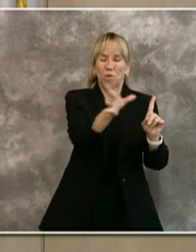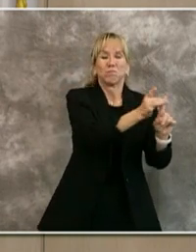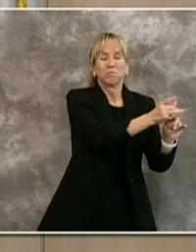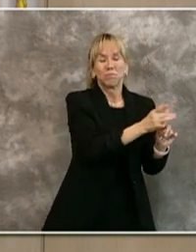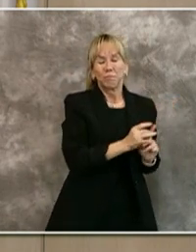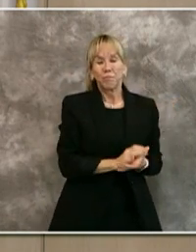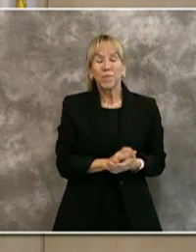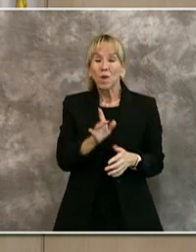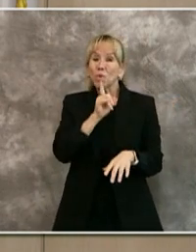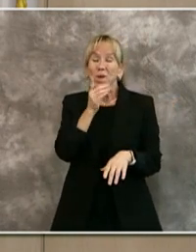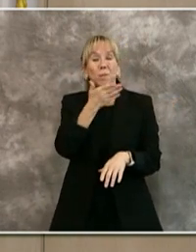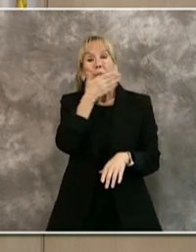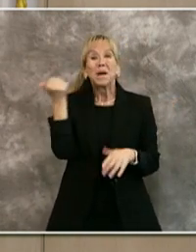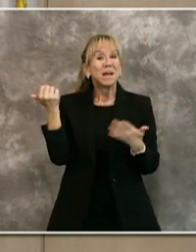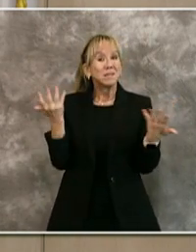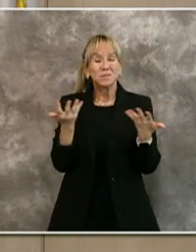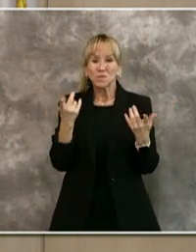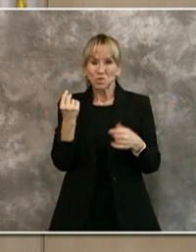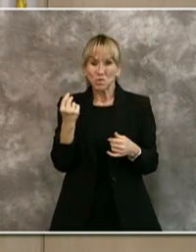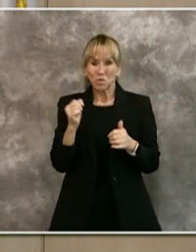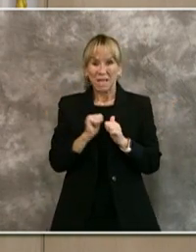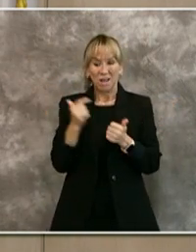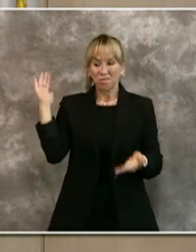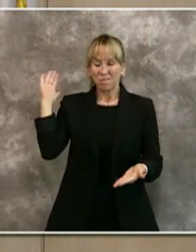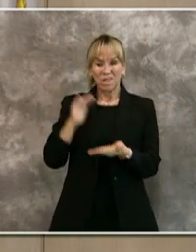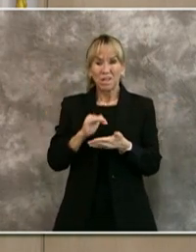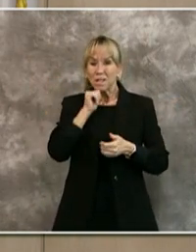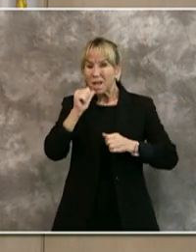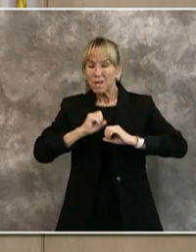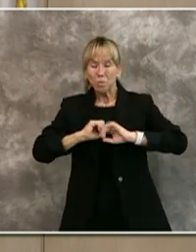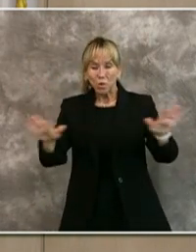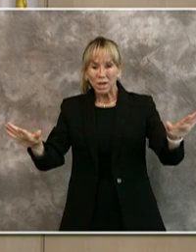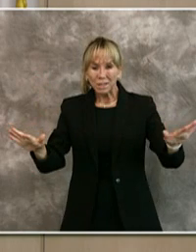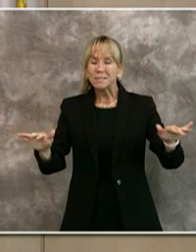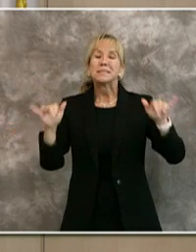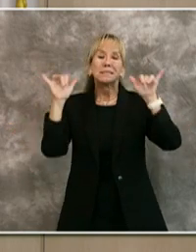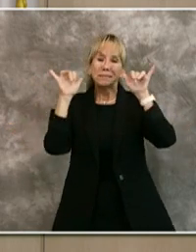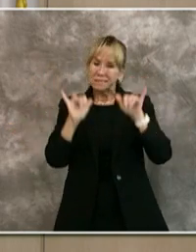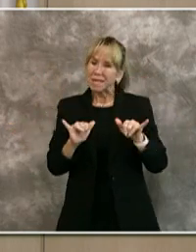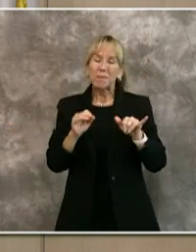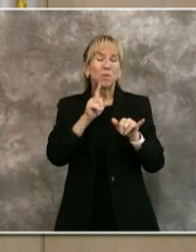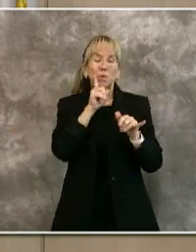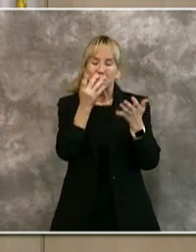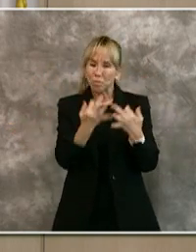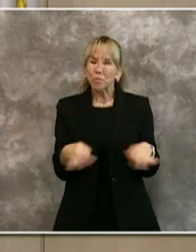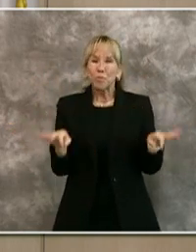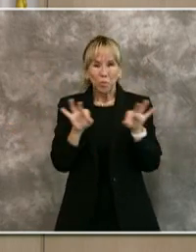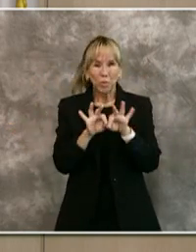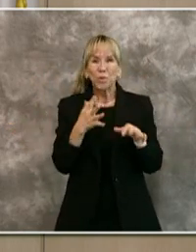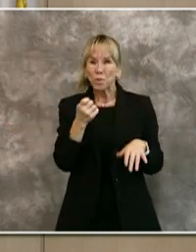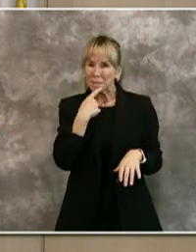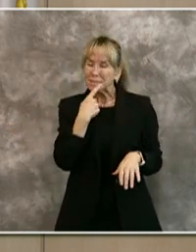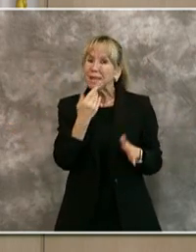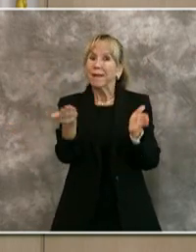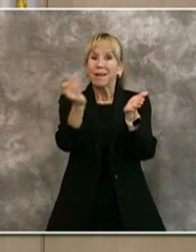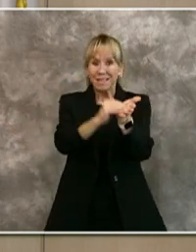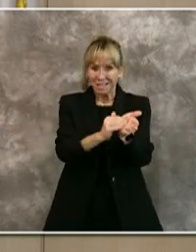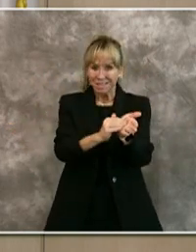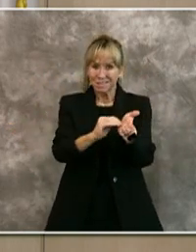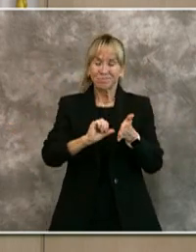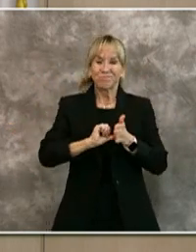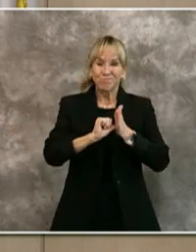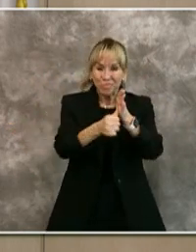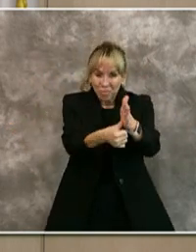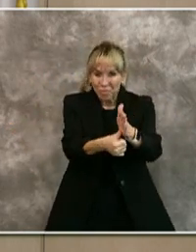primary best practices to prevent the spread of COVID-19, this still remains very important. And I just want to reemphasize again